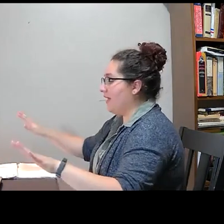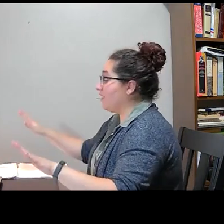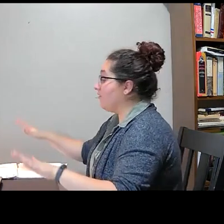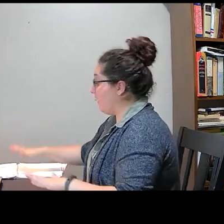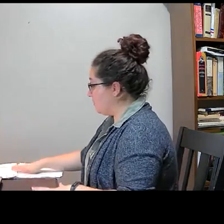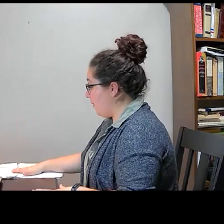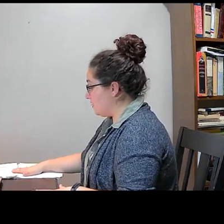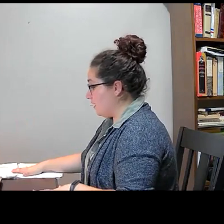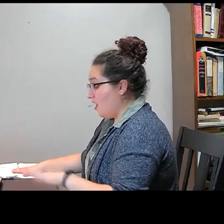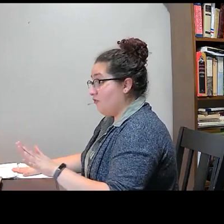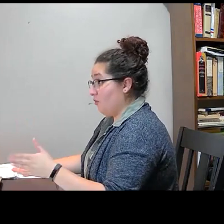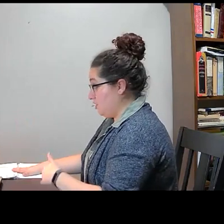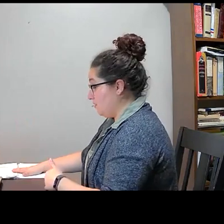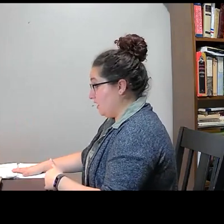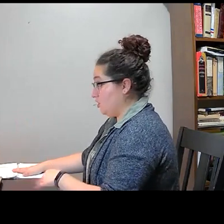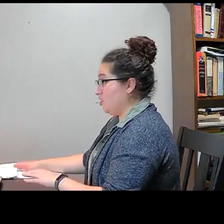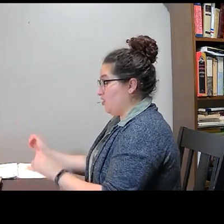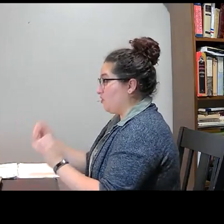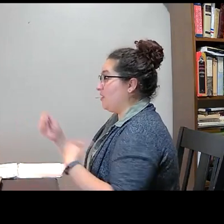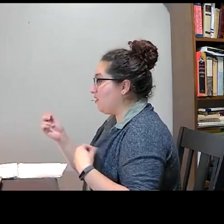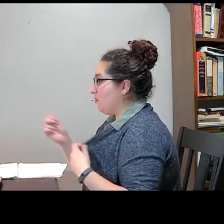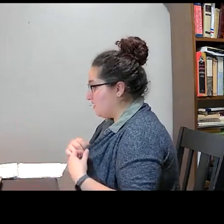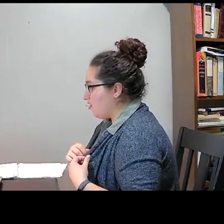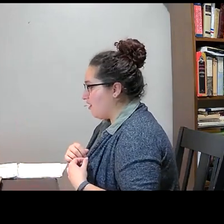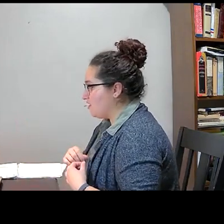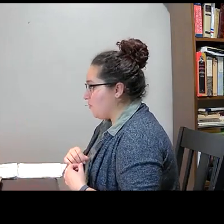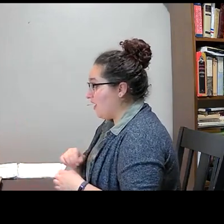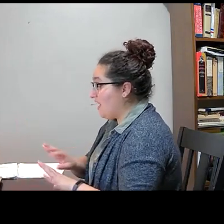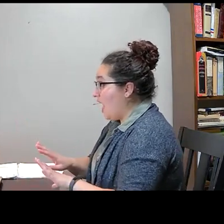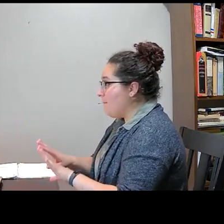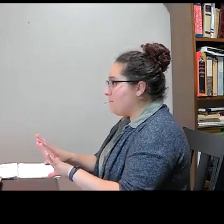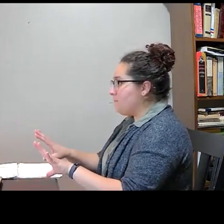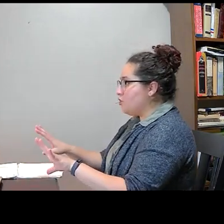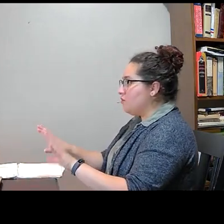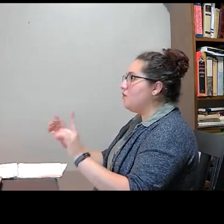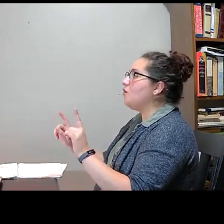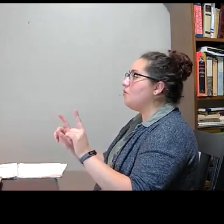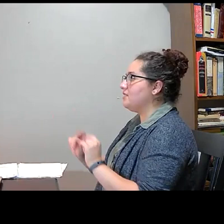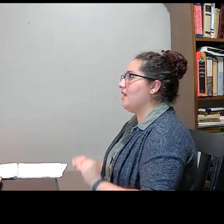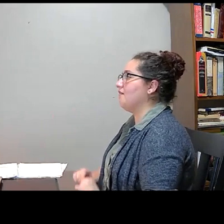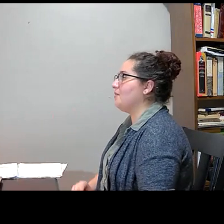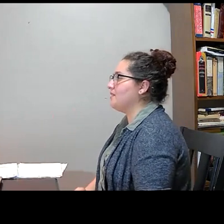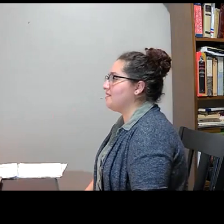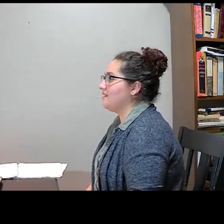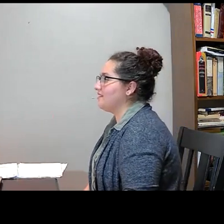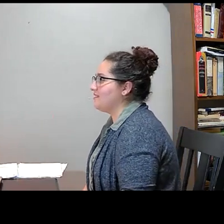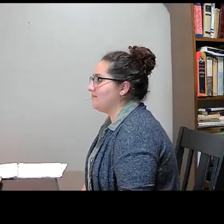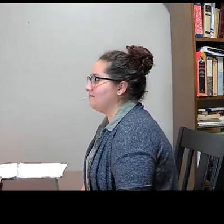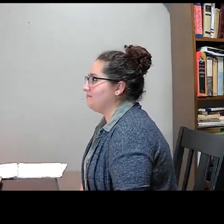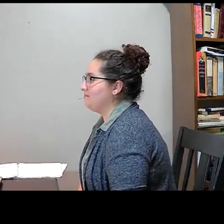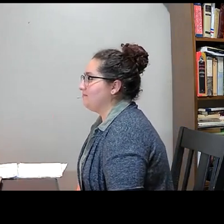I'll make a fake deposit, forge some signatures, and we'll slip a little business card in his pocket, and boom, we save our